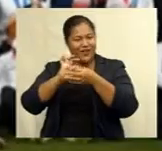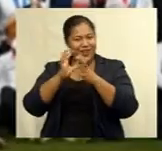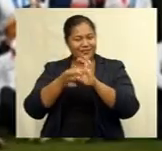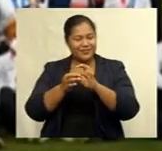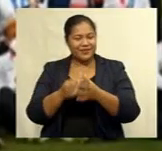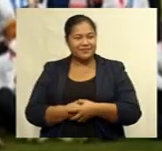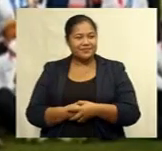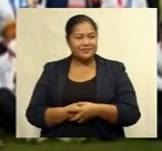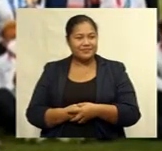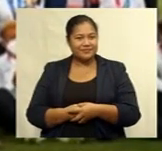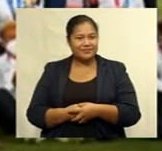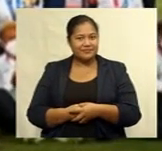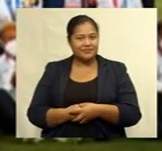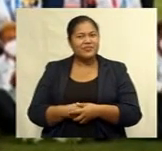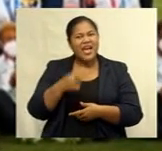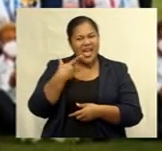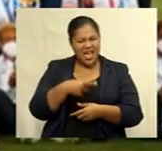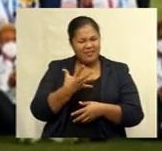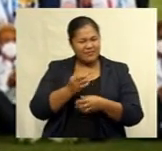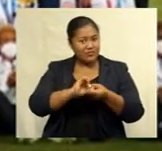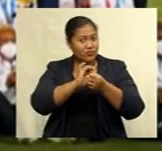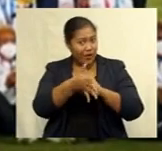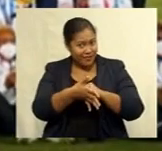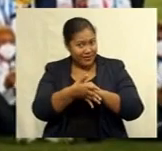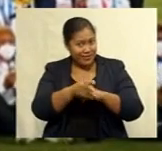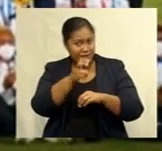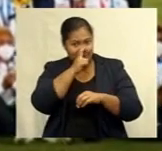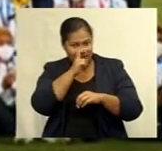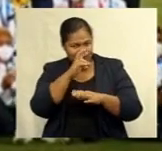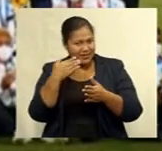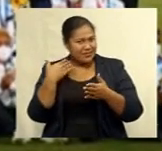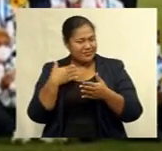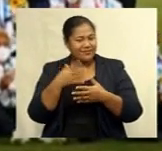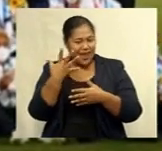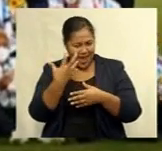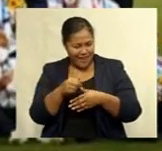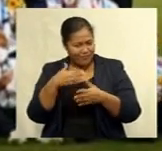There were COVID-19 restrictions throughout which